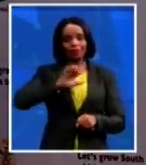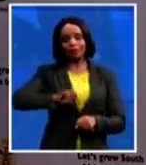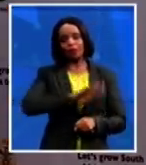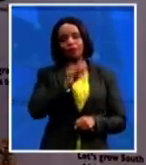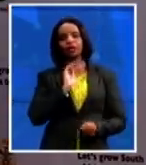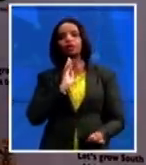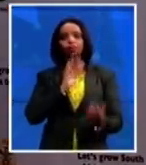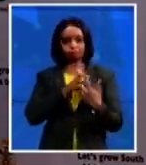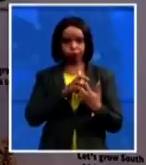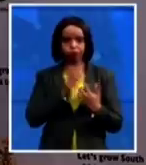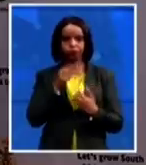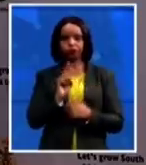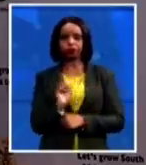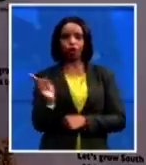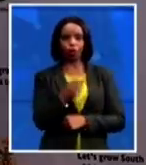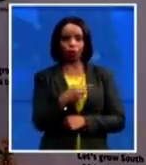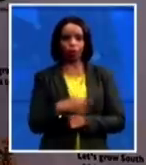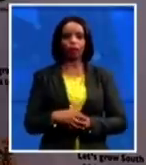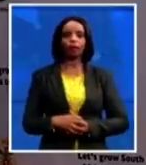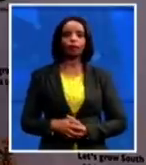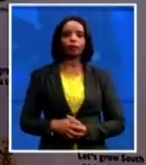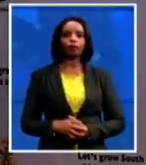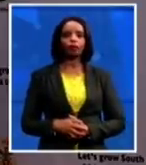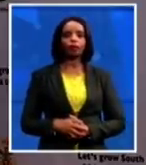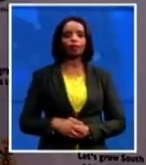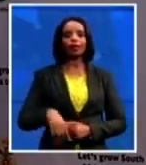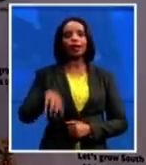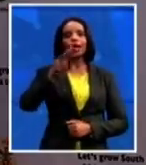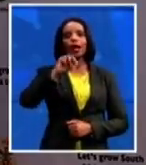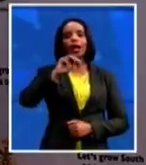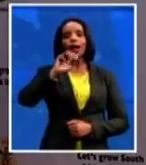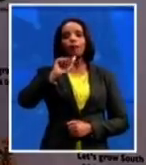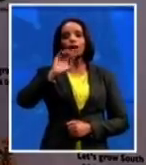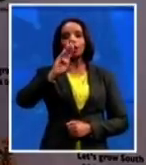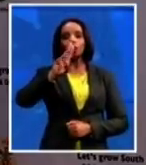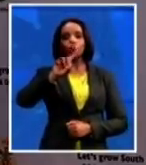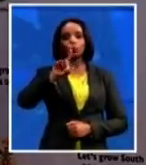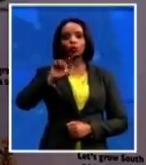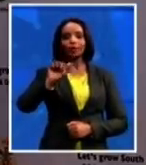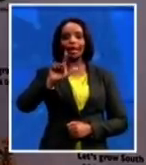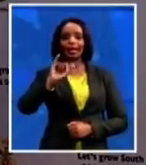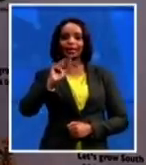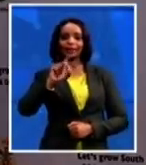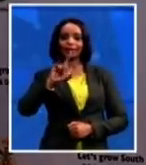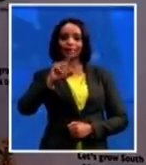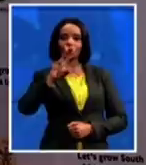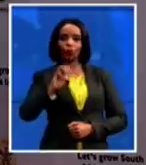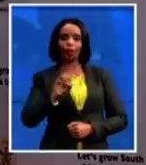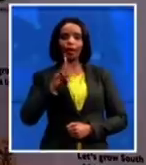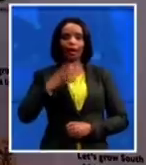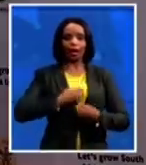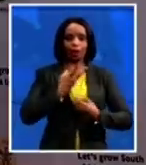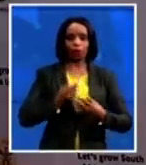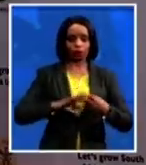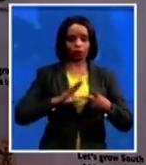Ambassador Lindiwe Mabuza at 83, the veteran diplomat, poet, feminist, and struggle icon who served